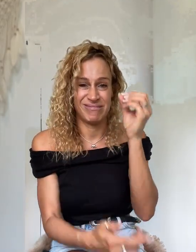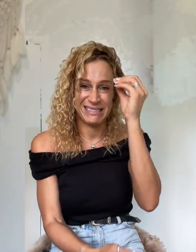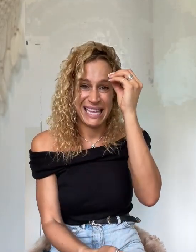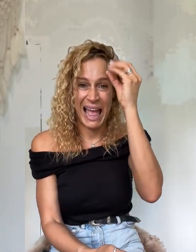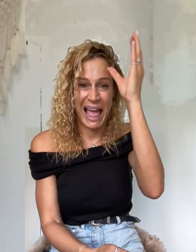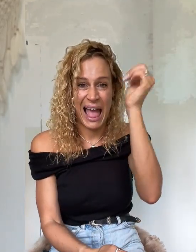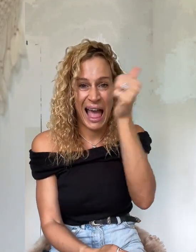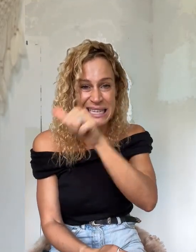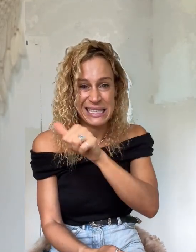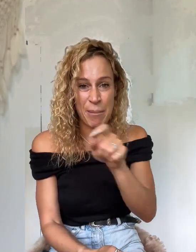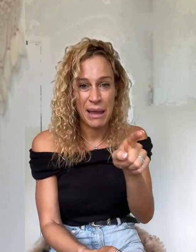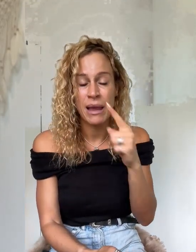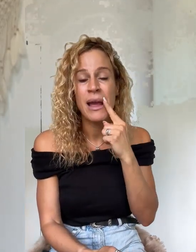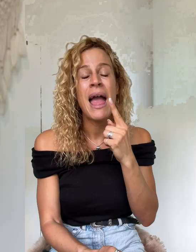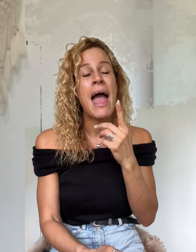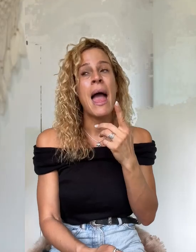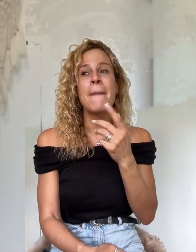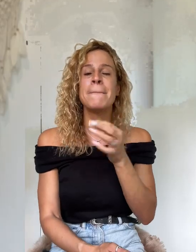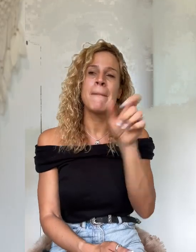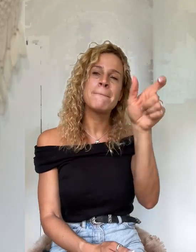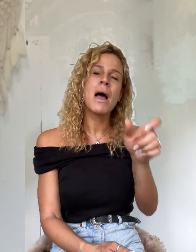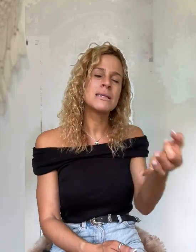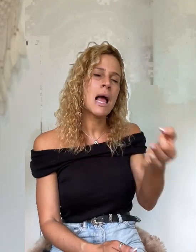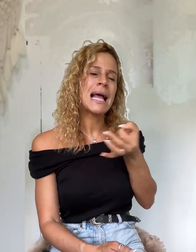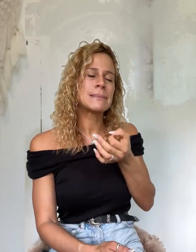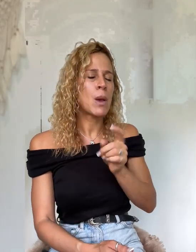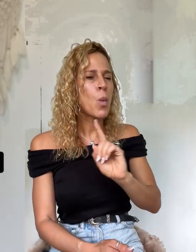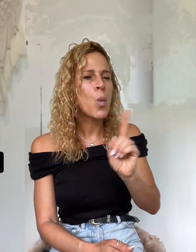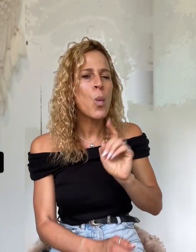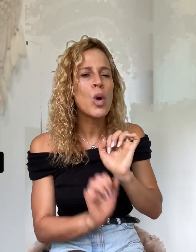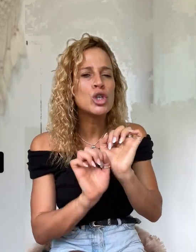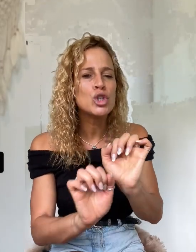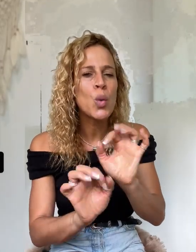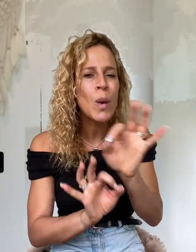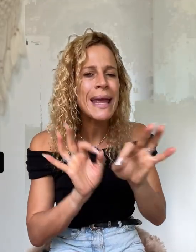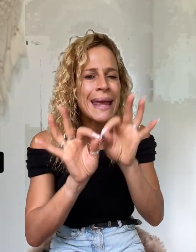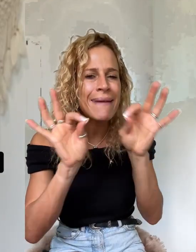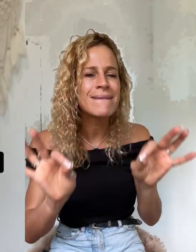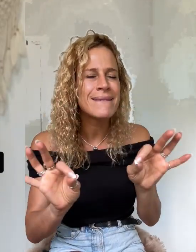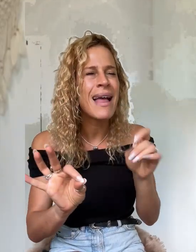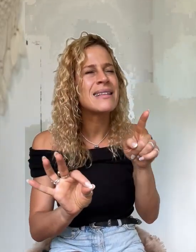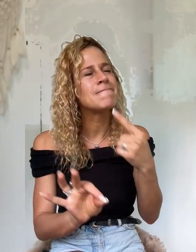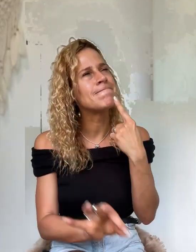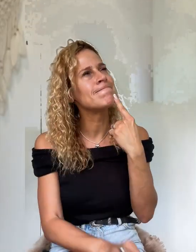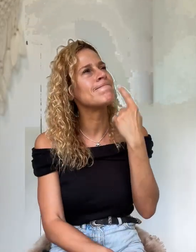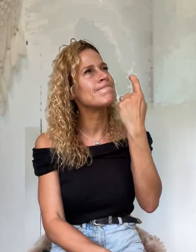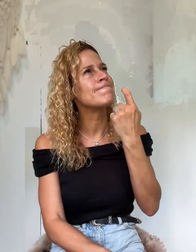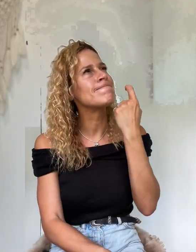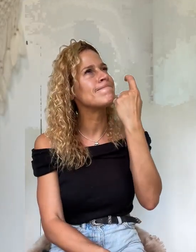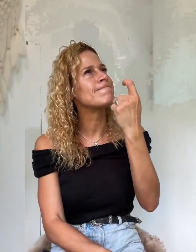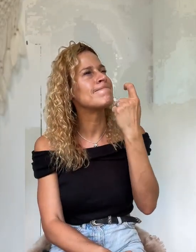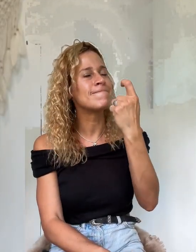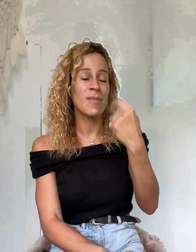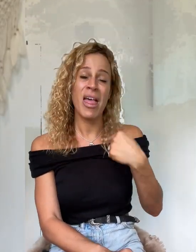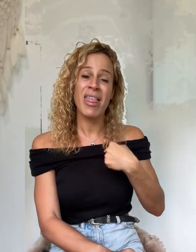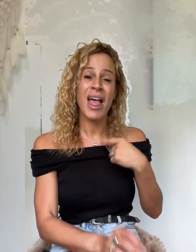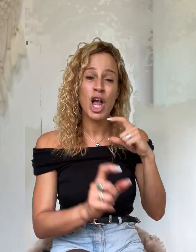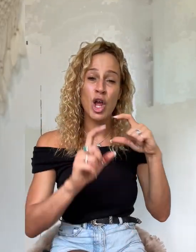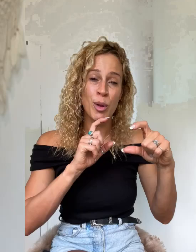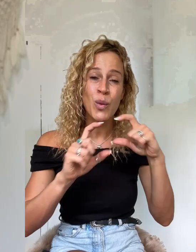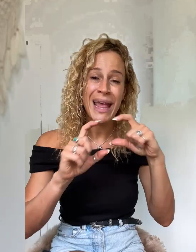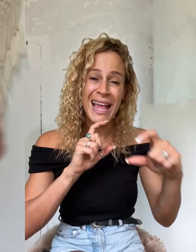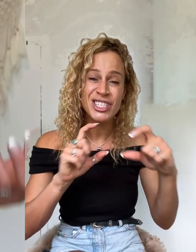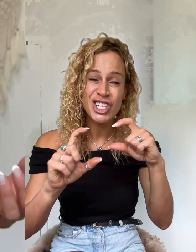hell. But someone said, what's your gift? And everybody has a gift. Everyone was born with a gift. Mine, I think, being